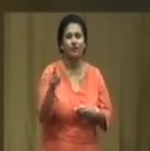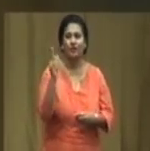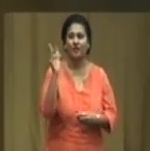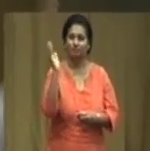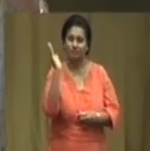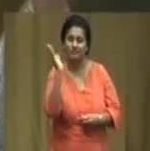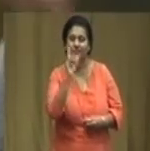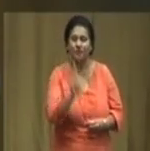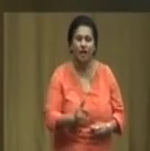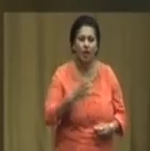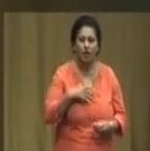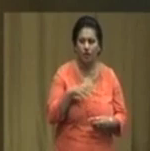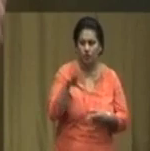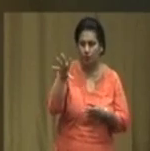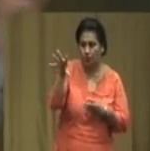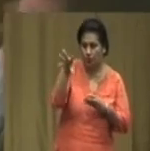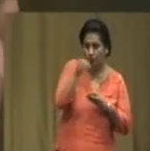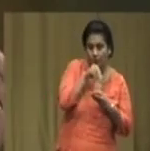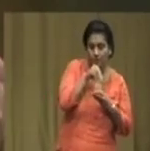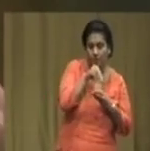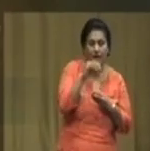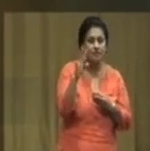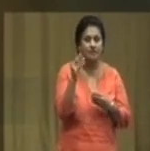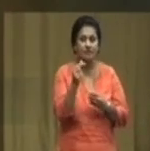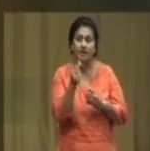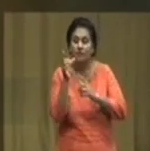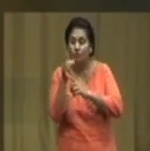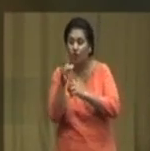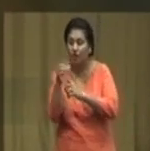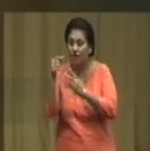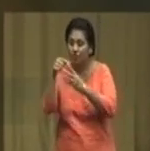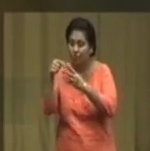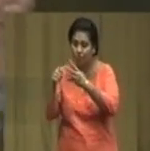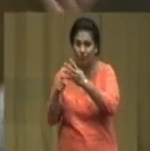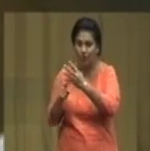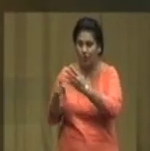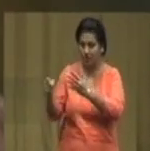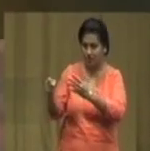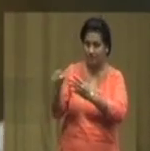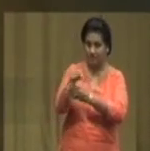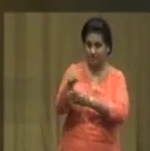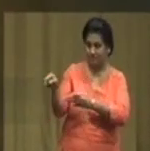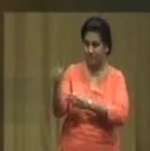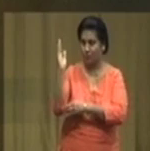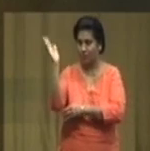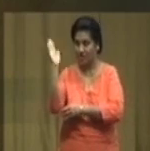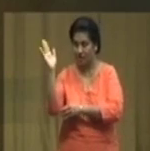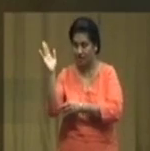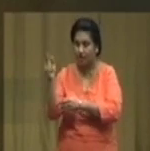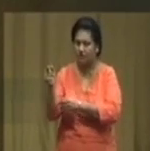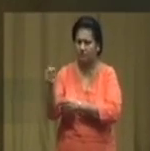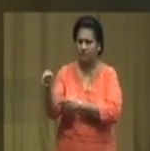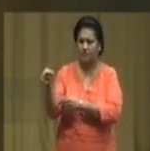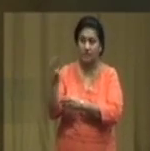was to extract some of the important points that were meaningful to me from our presenters in this last